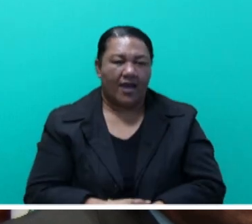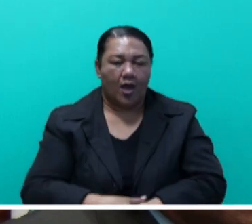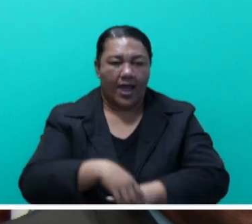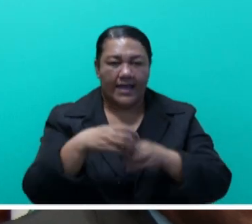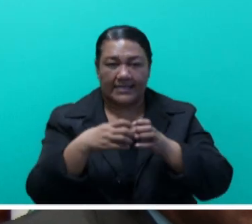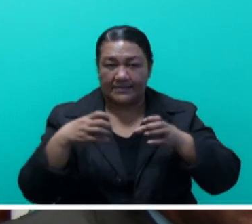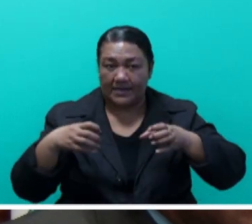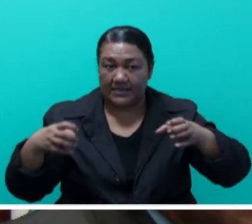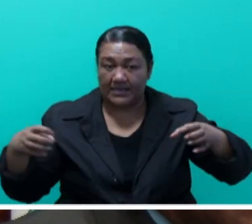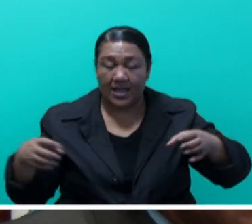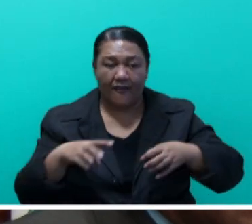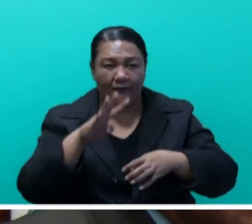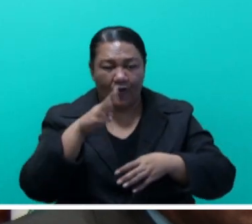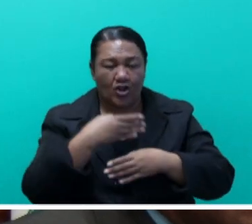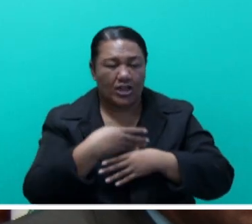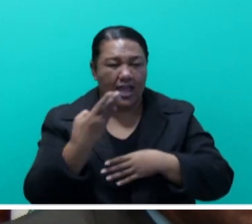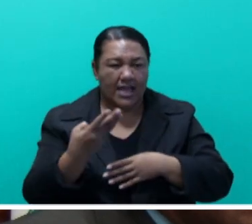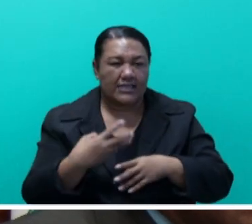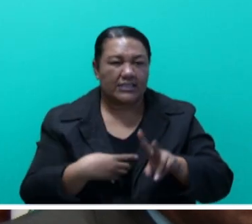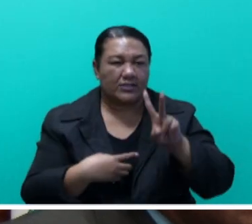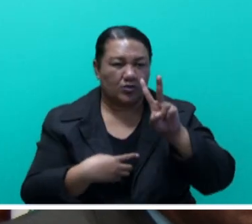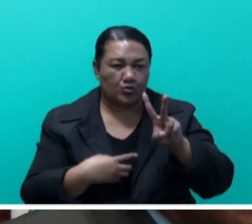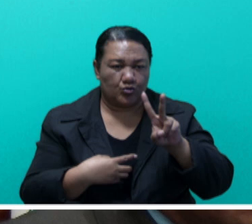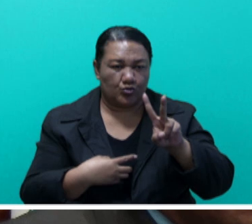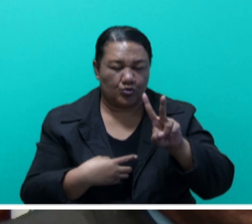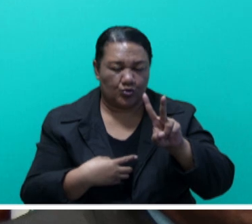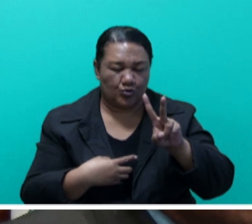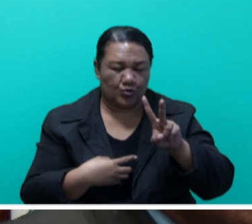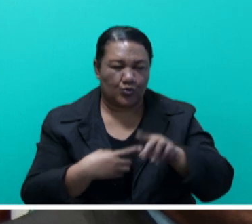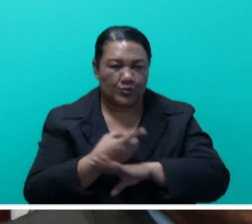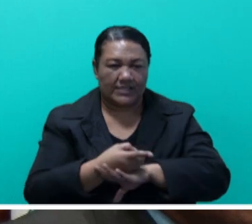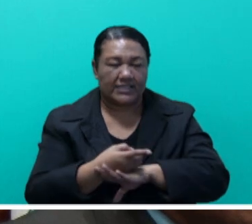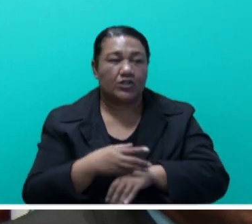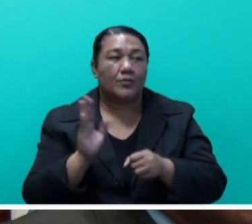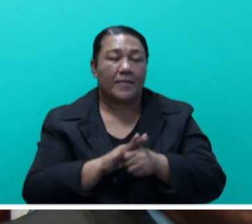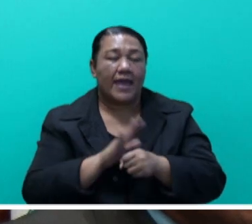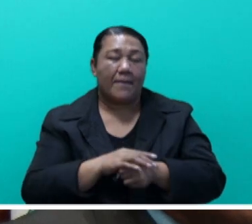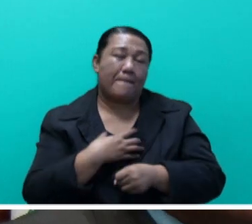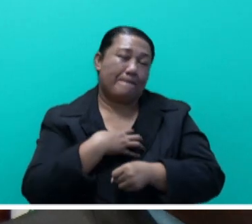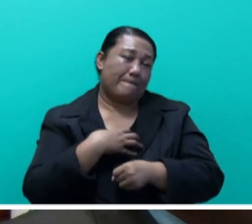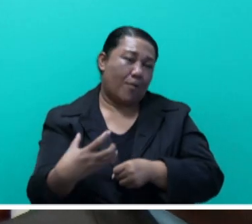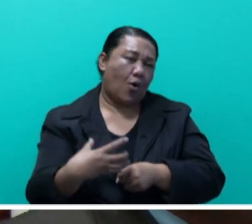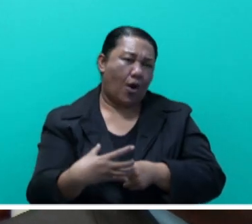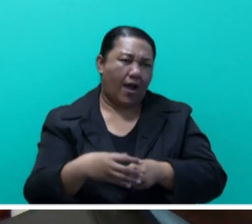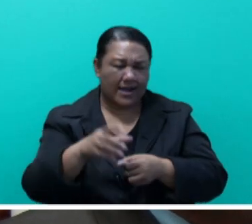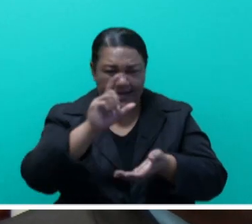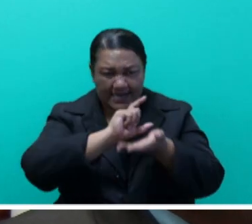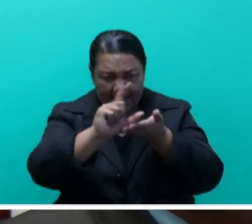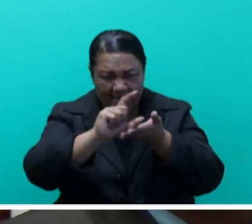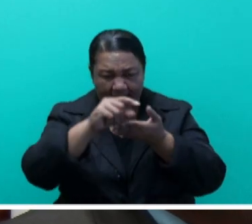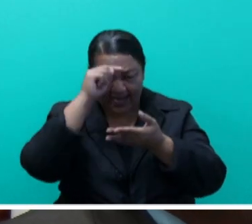of the 4 days pre-departure briefing to 2 weeks to be more comprehensive and include spouses as well